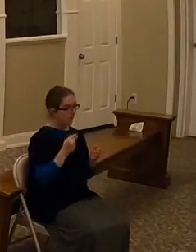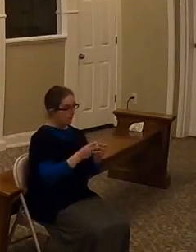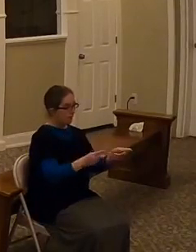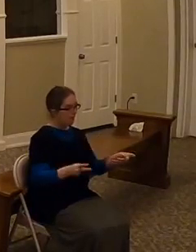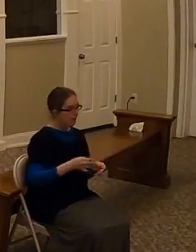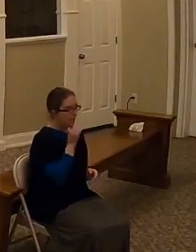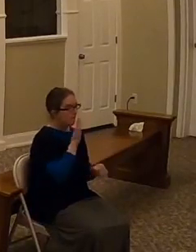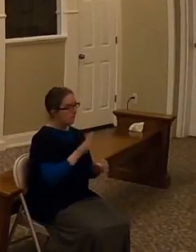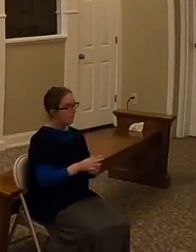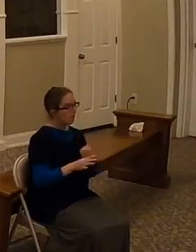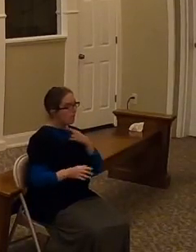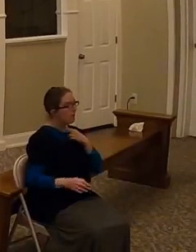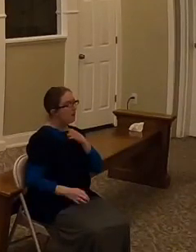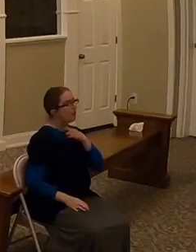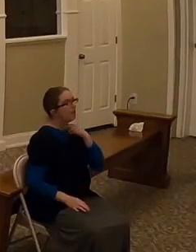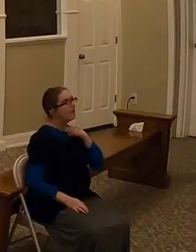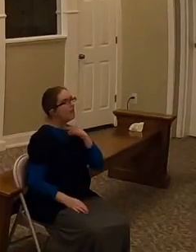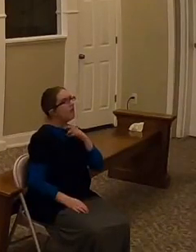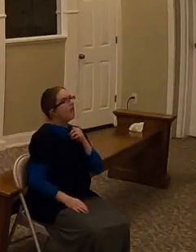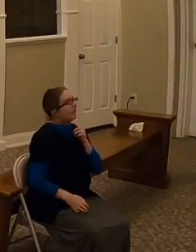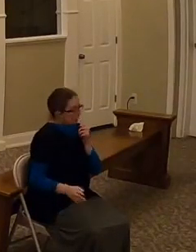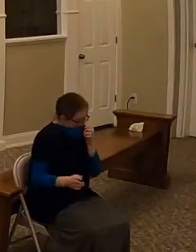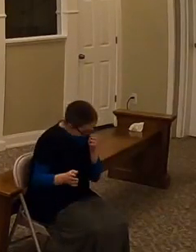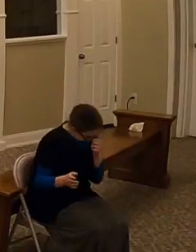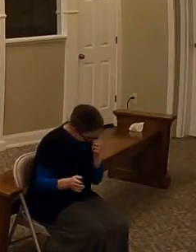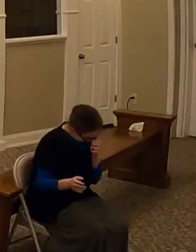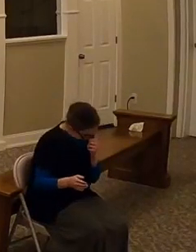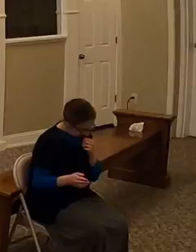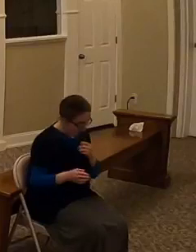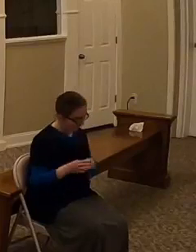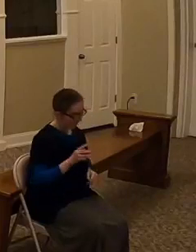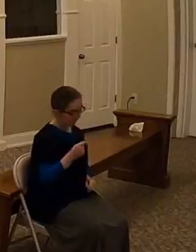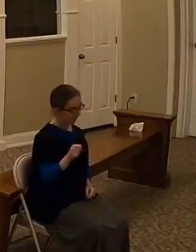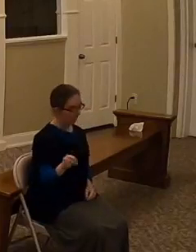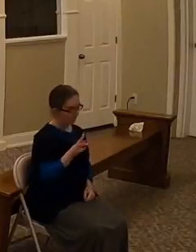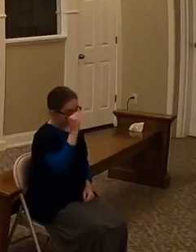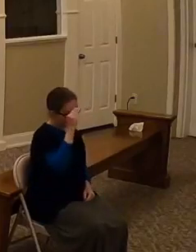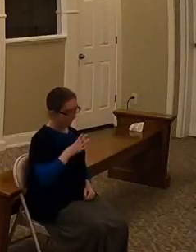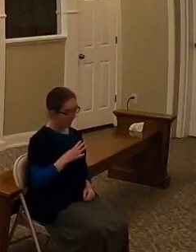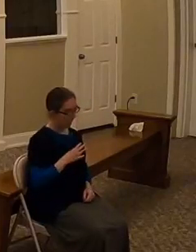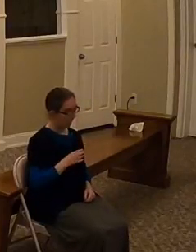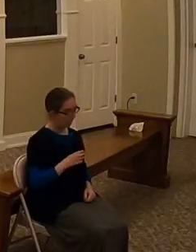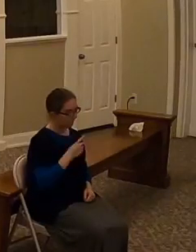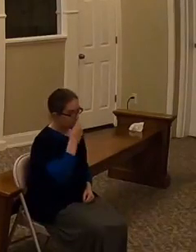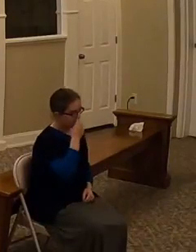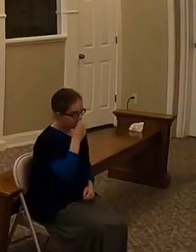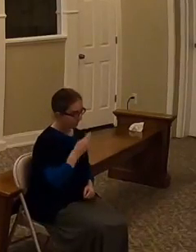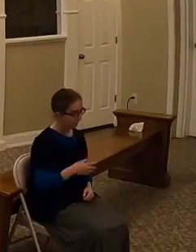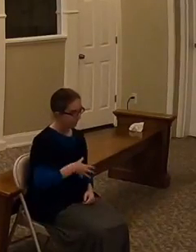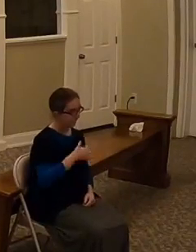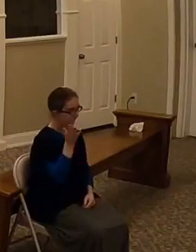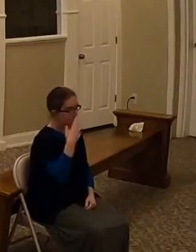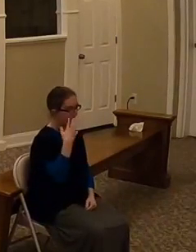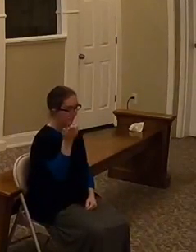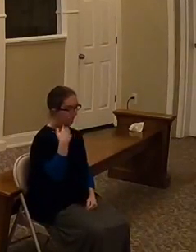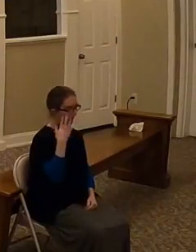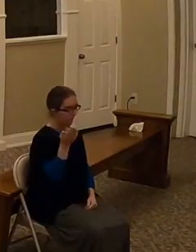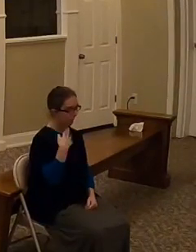places packed, man. And then all of a sudden, the guy that's over the wedding gets really hot.